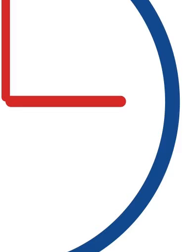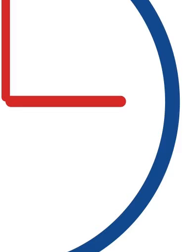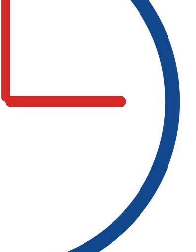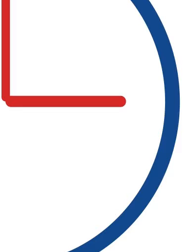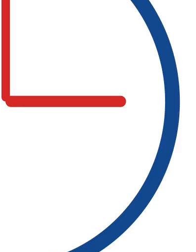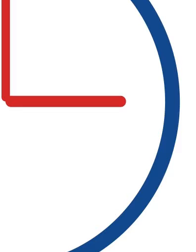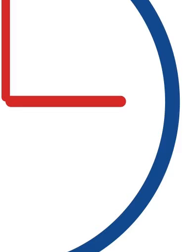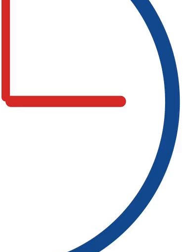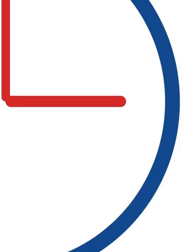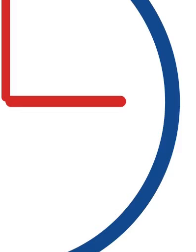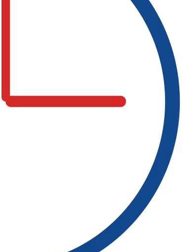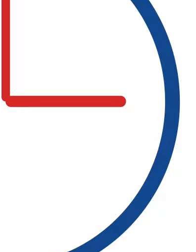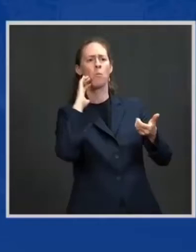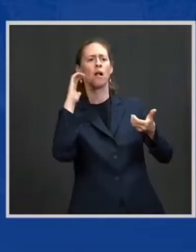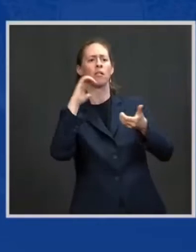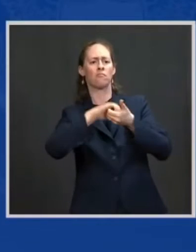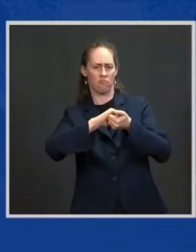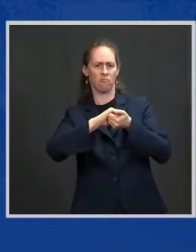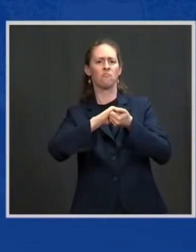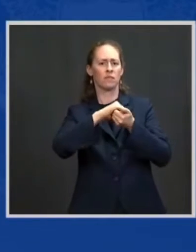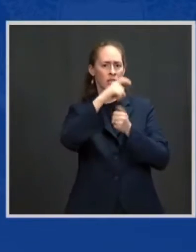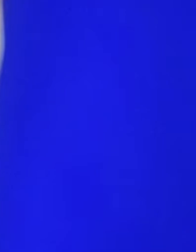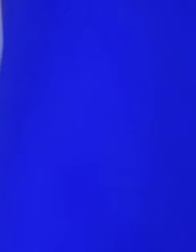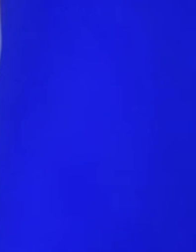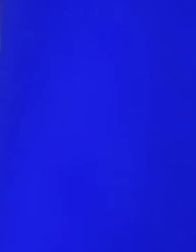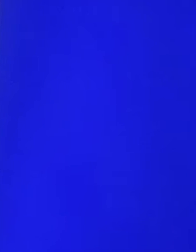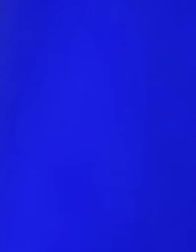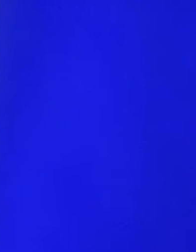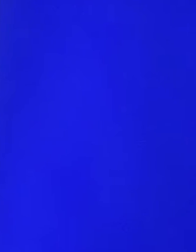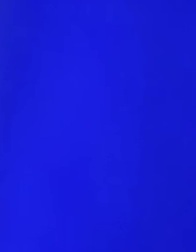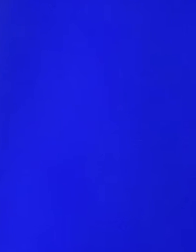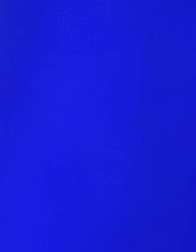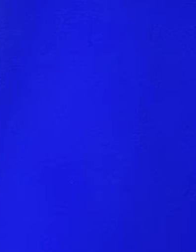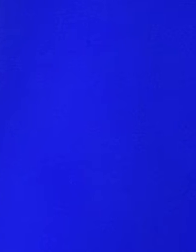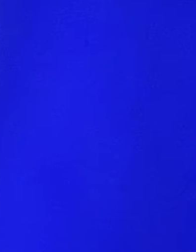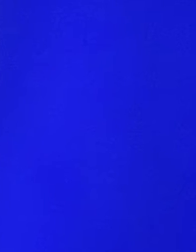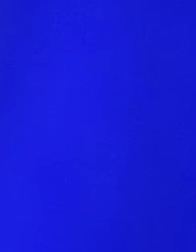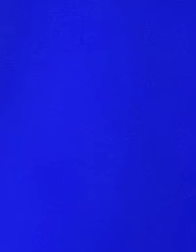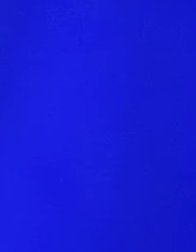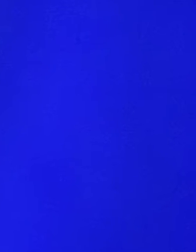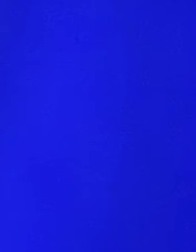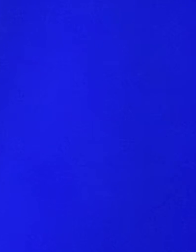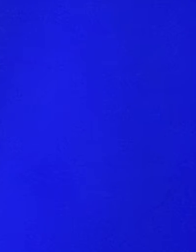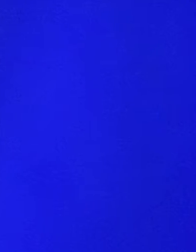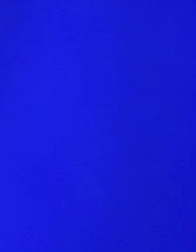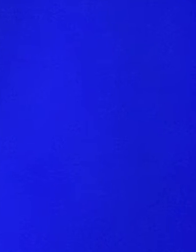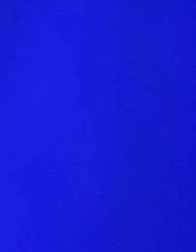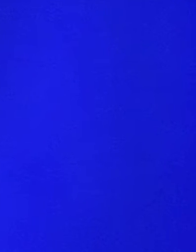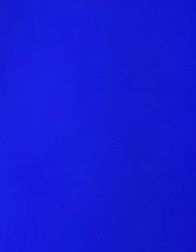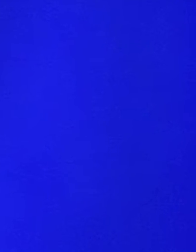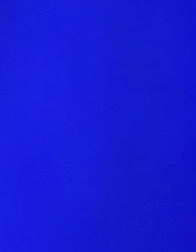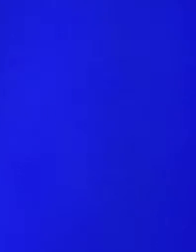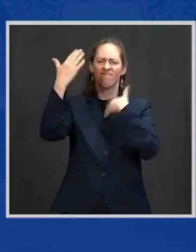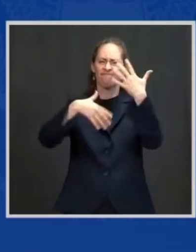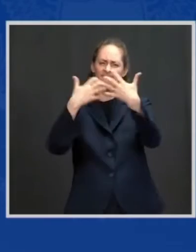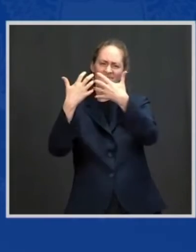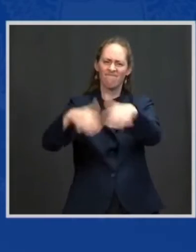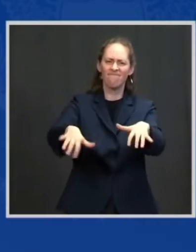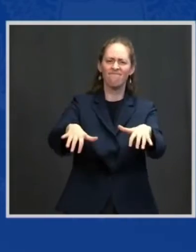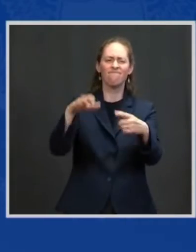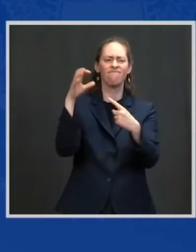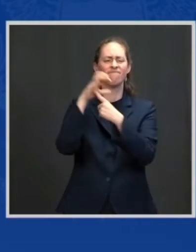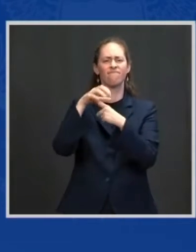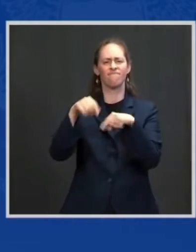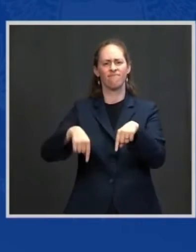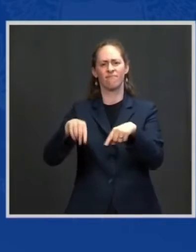This is Frank Gaffney with the Secure Freedom Minute. Joe Biden and Vladimir Putin are meeting today in Geneva. Unfortunately, since this isn't their first date, we pretty much